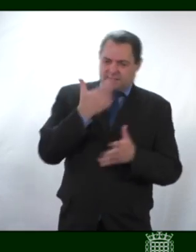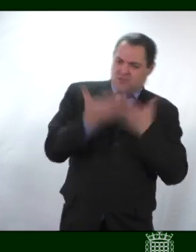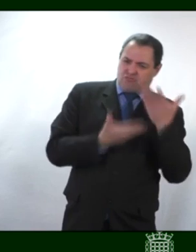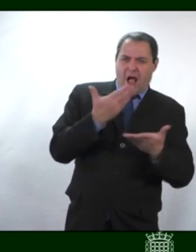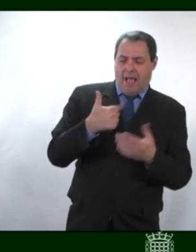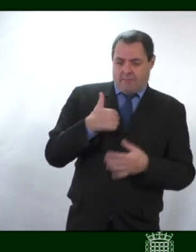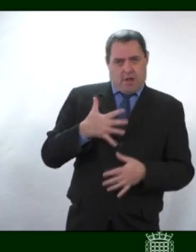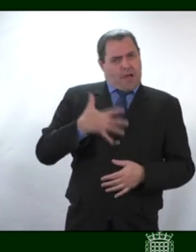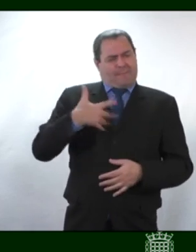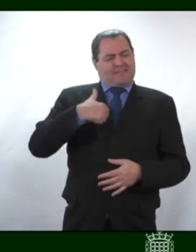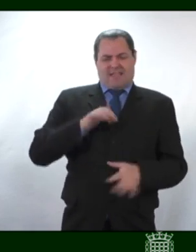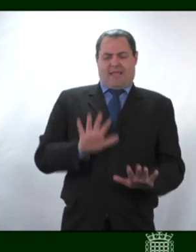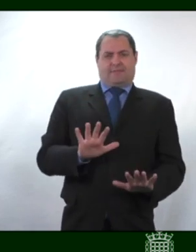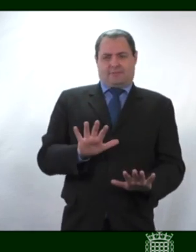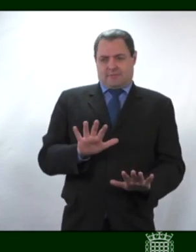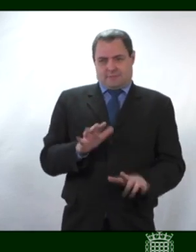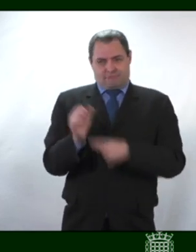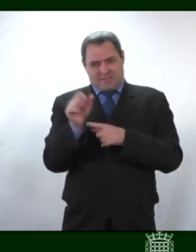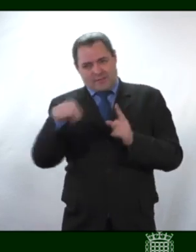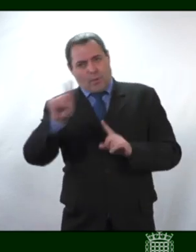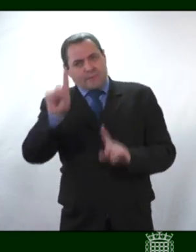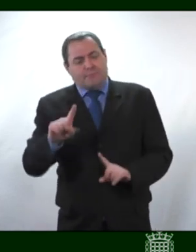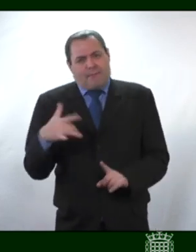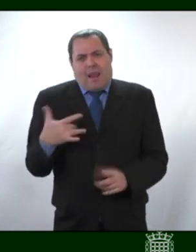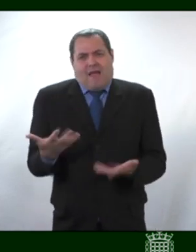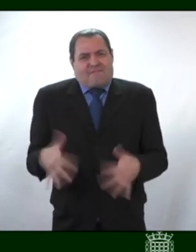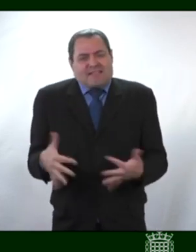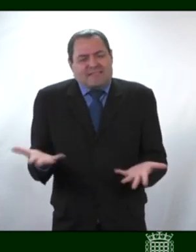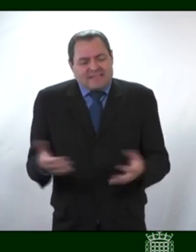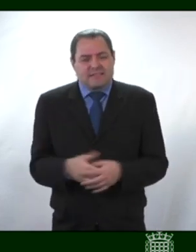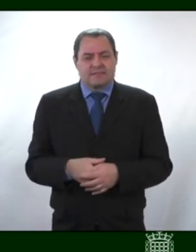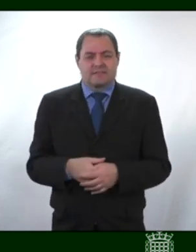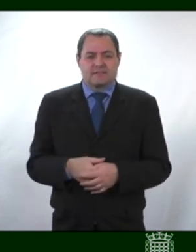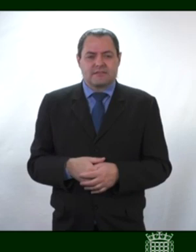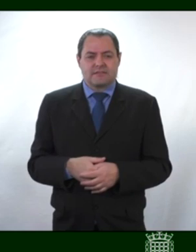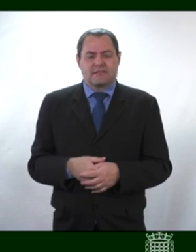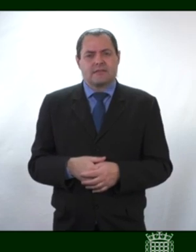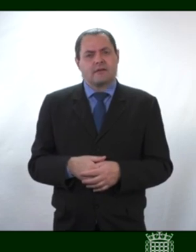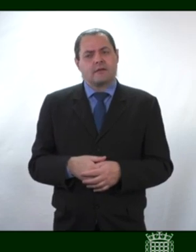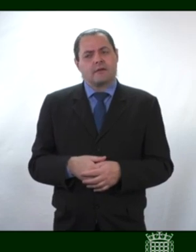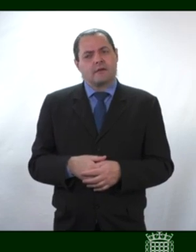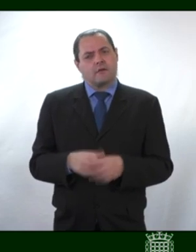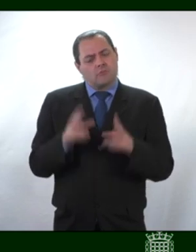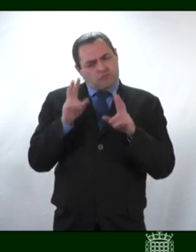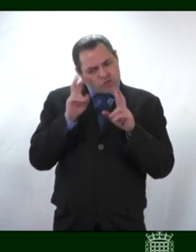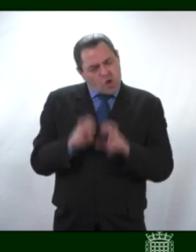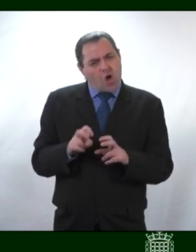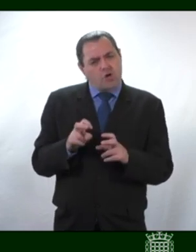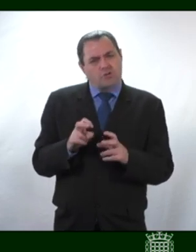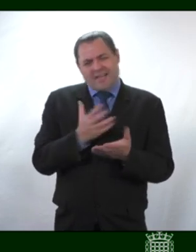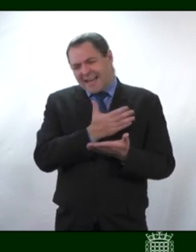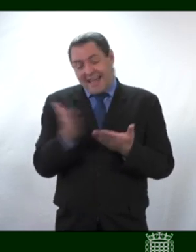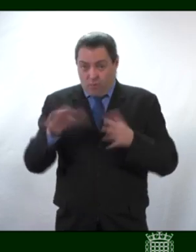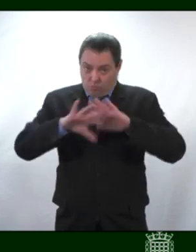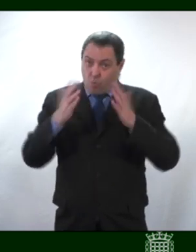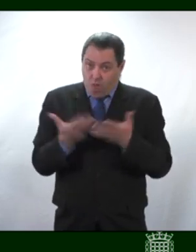upsetting. But Mr. Speaker, international evidence shows that key requirements for local lockdowns to work are firstly, that you have